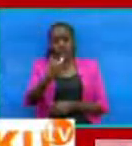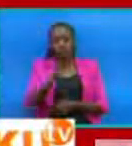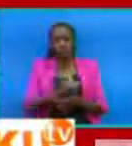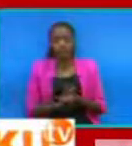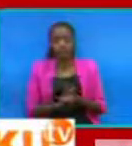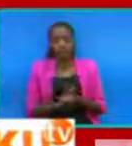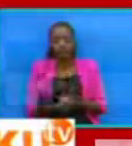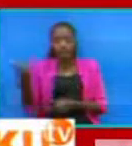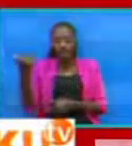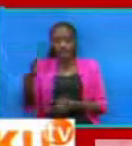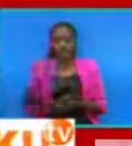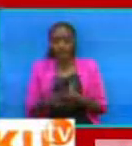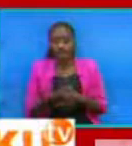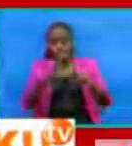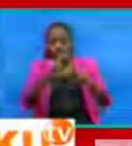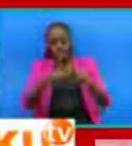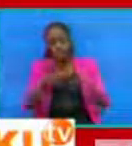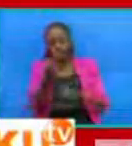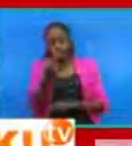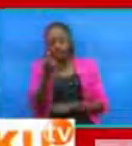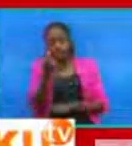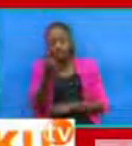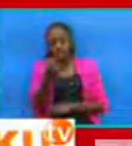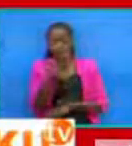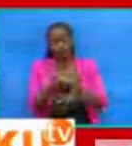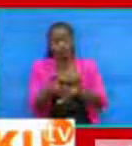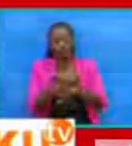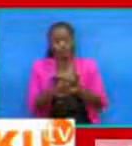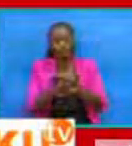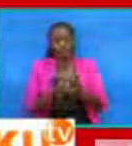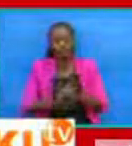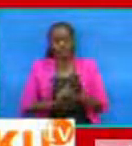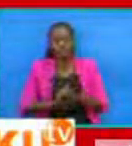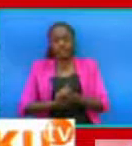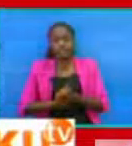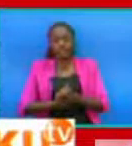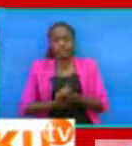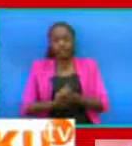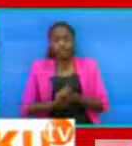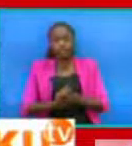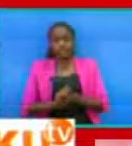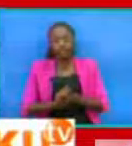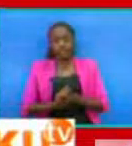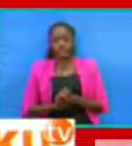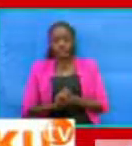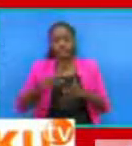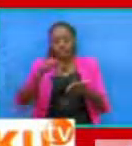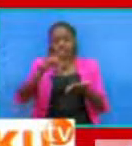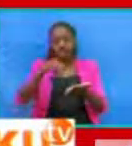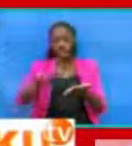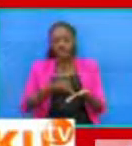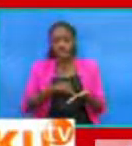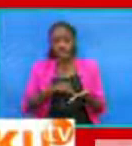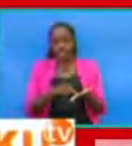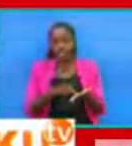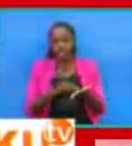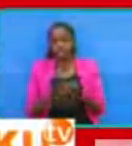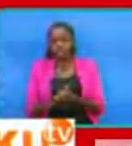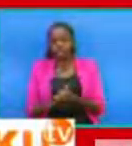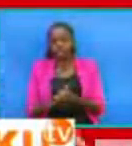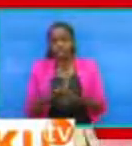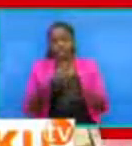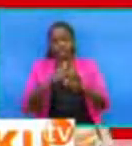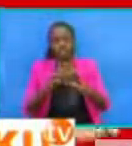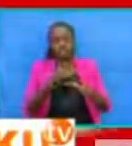bit. We have been seated for a few minutes. We keep stretching as we move on. A few stretches, Mr. Kagunda, as we move